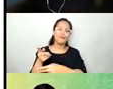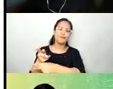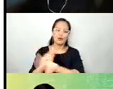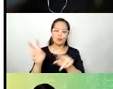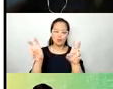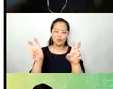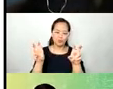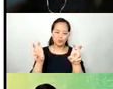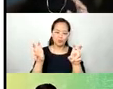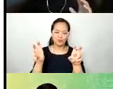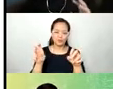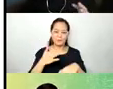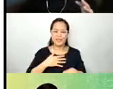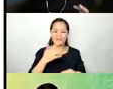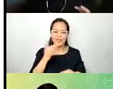dinnerware.